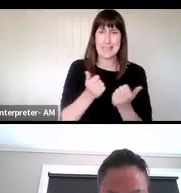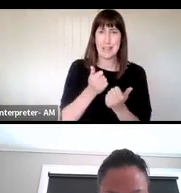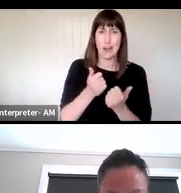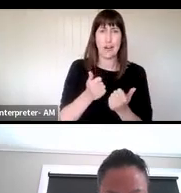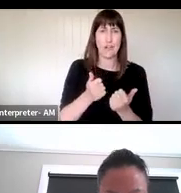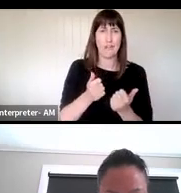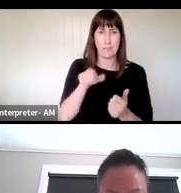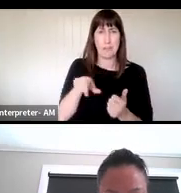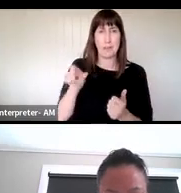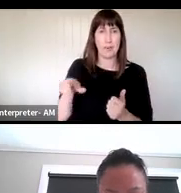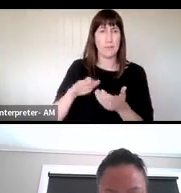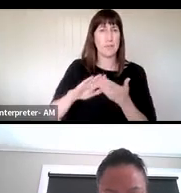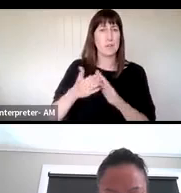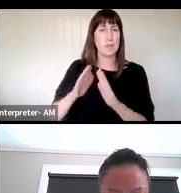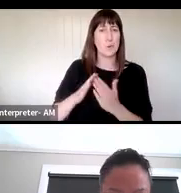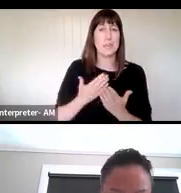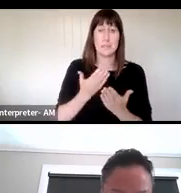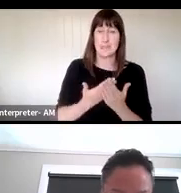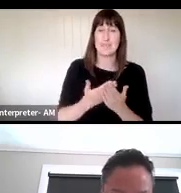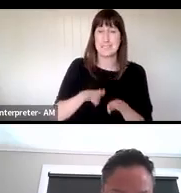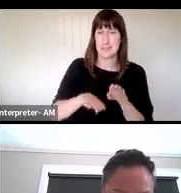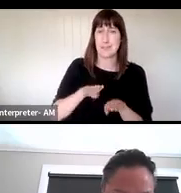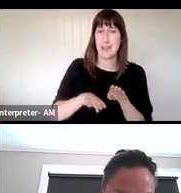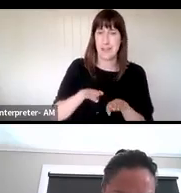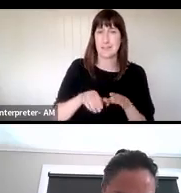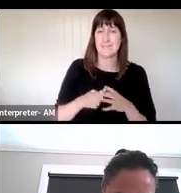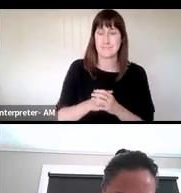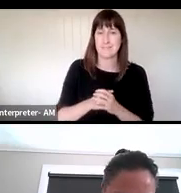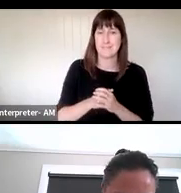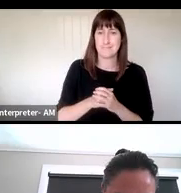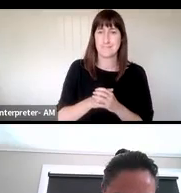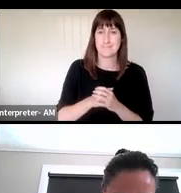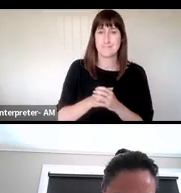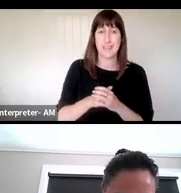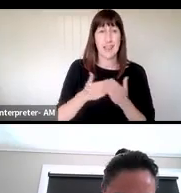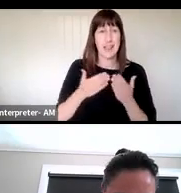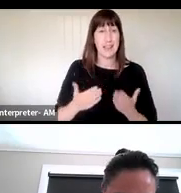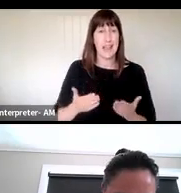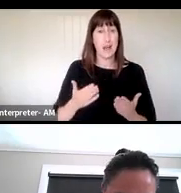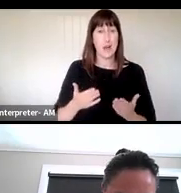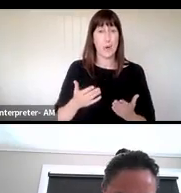about that. So thank you for that as well. I'll come now to Liz Craig.